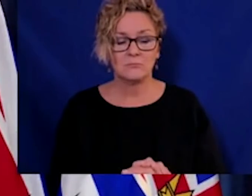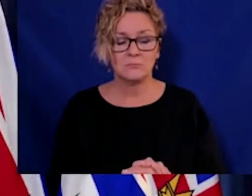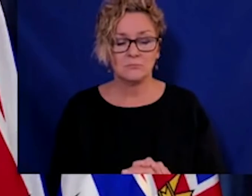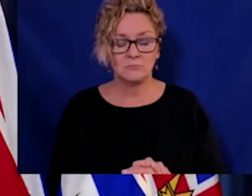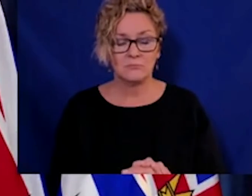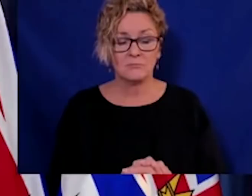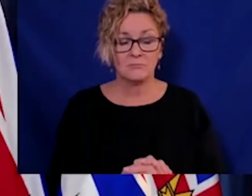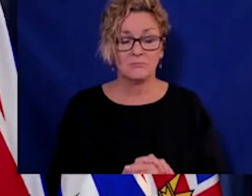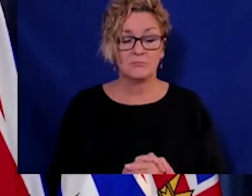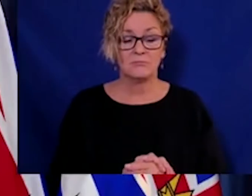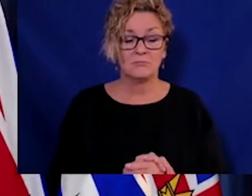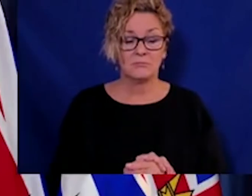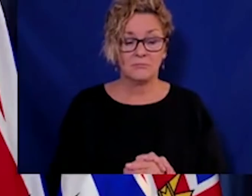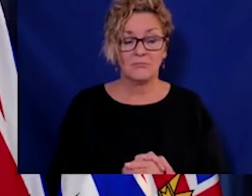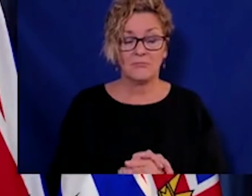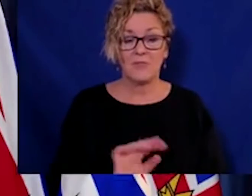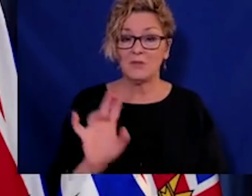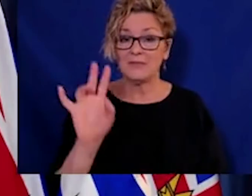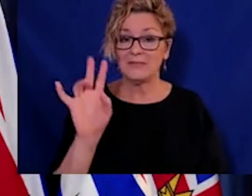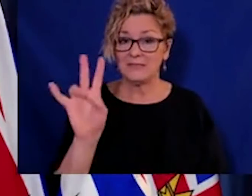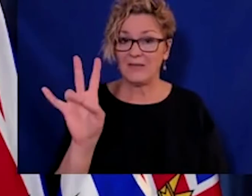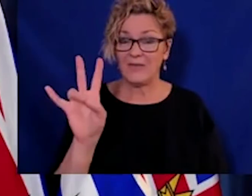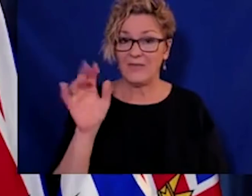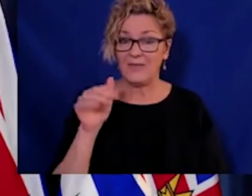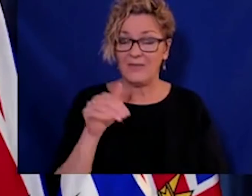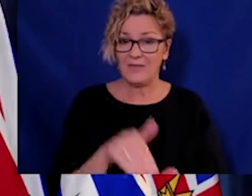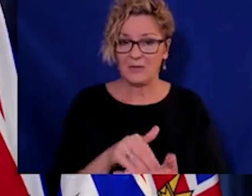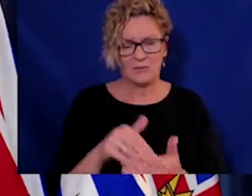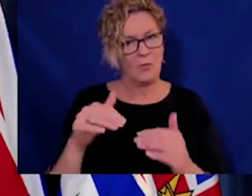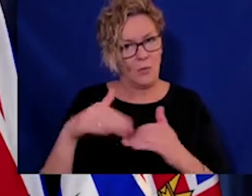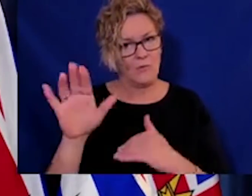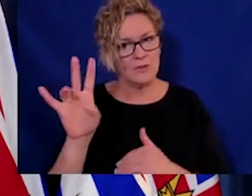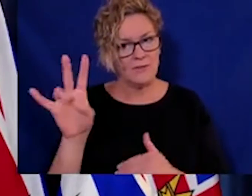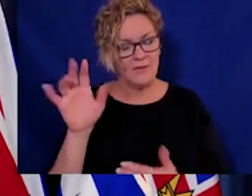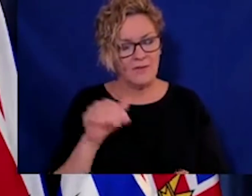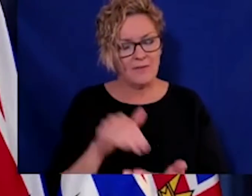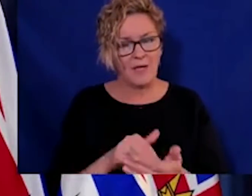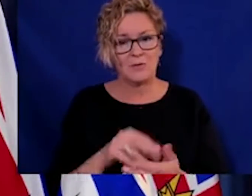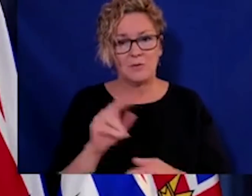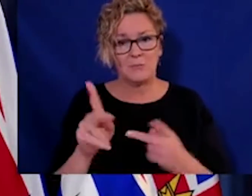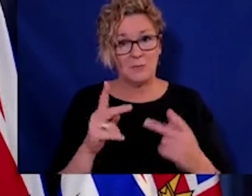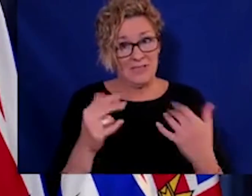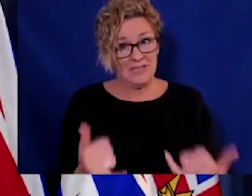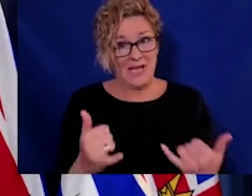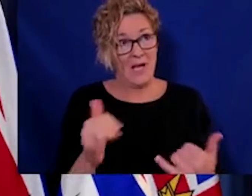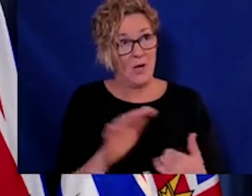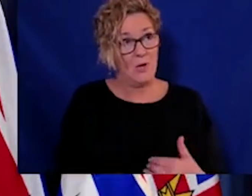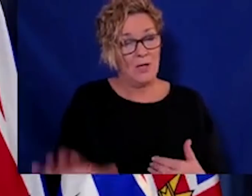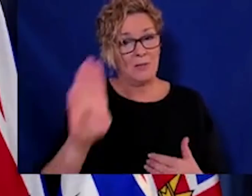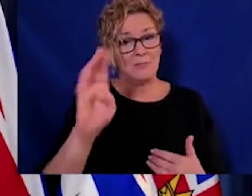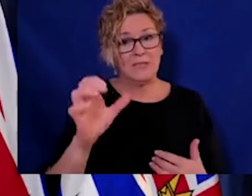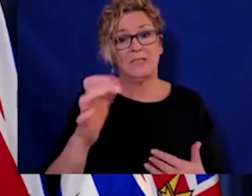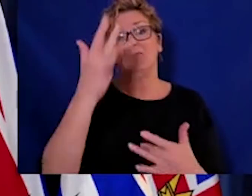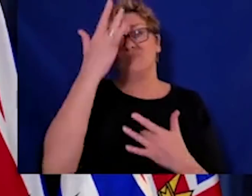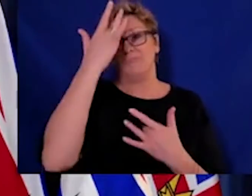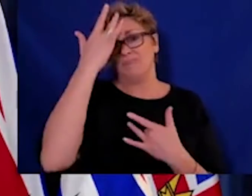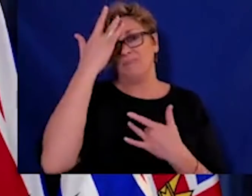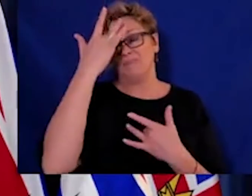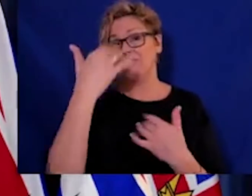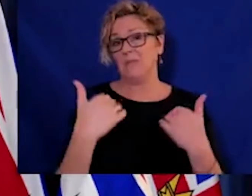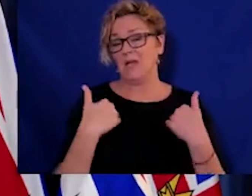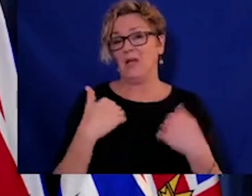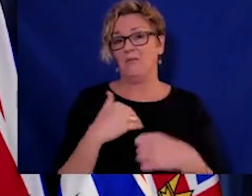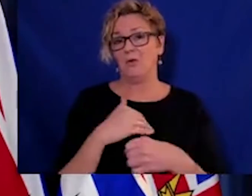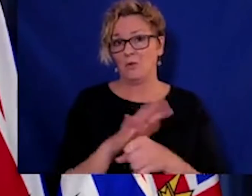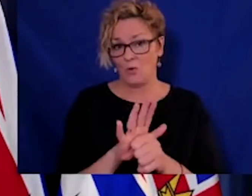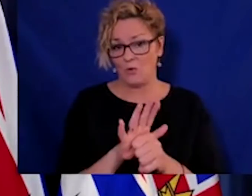700,816 active cases of COVID-19 in BC today, 10,270 people under public health surveillance